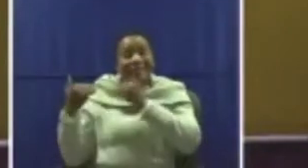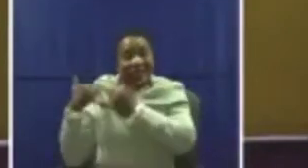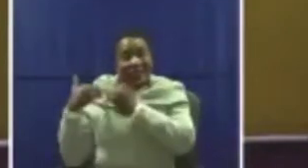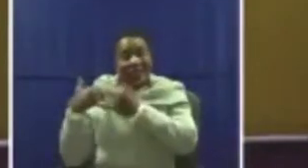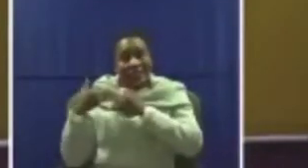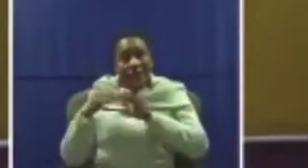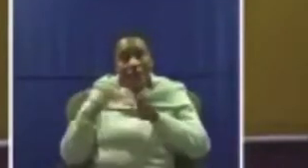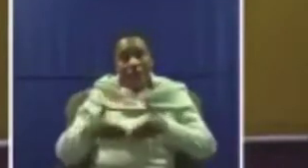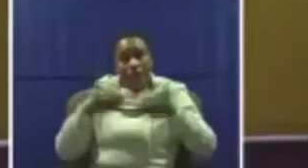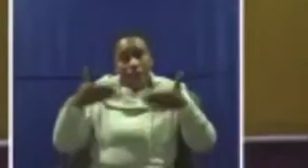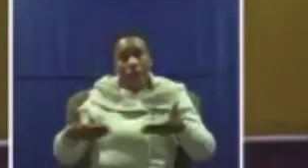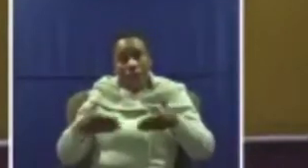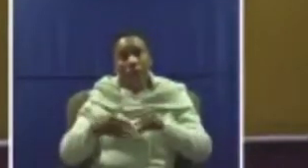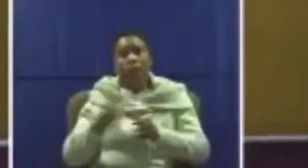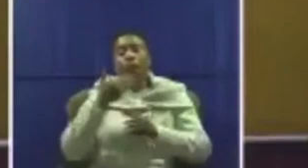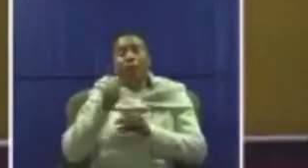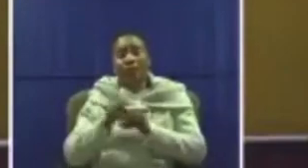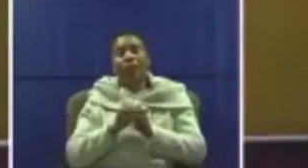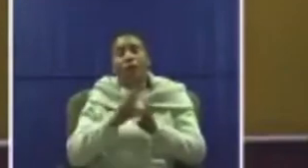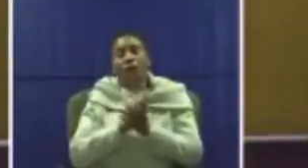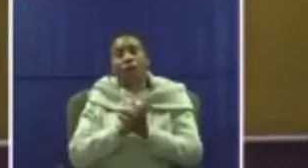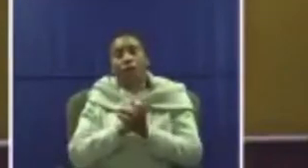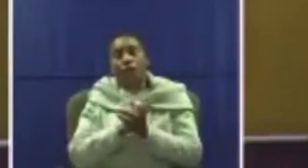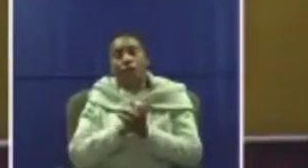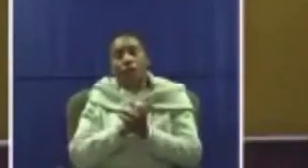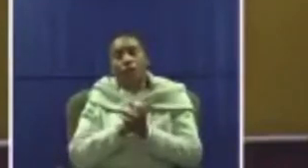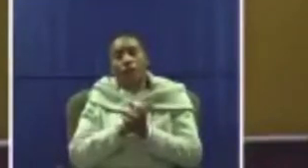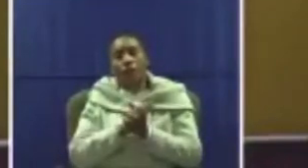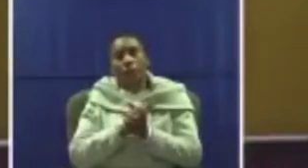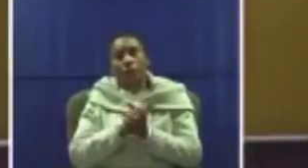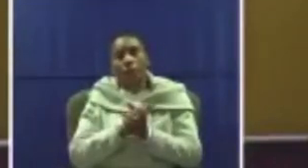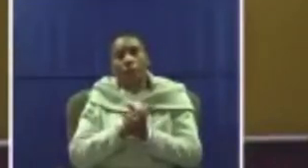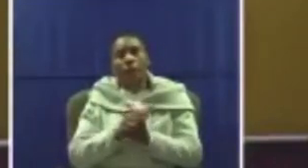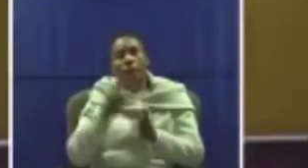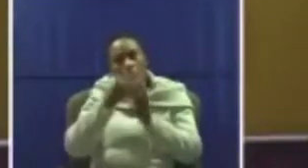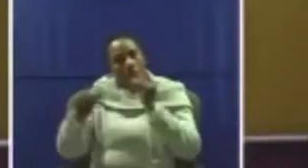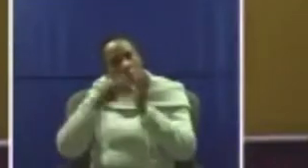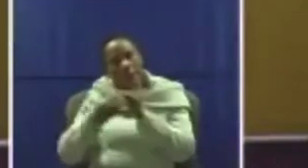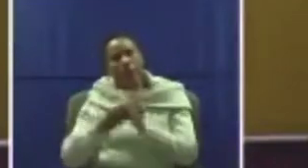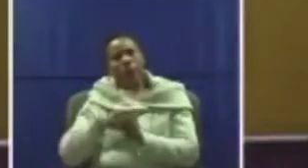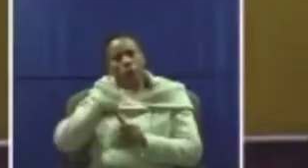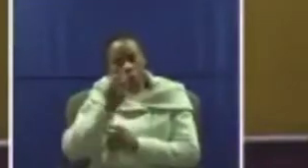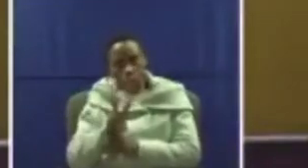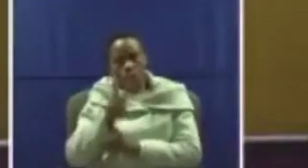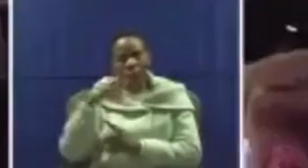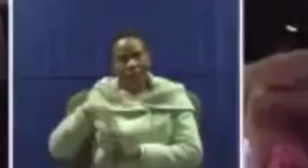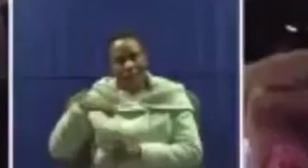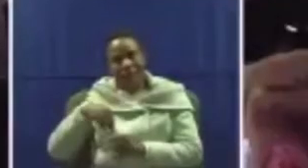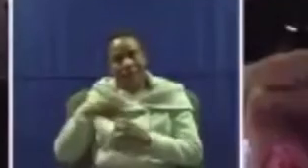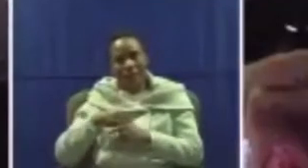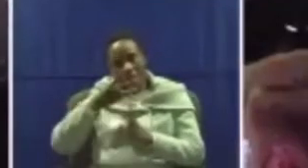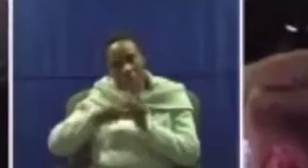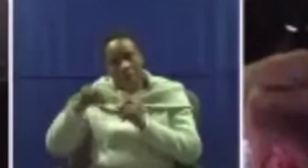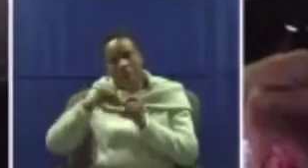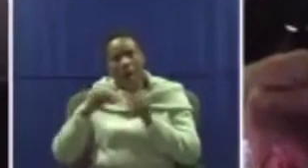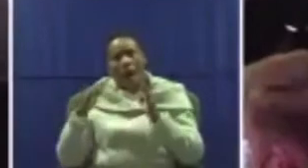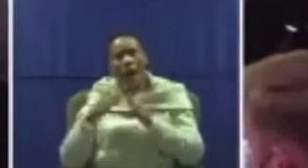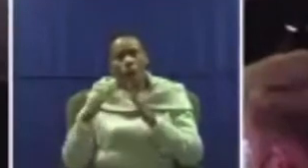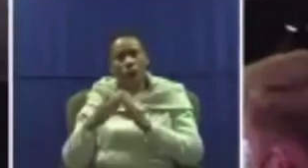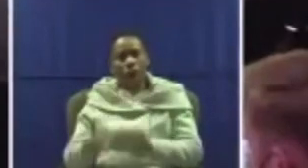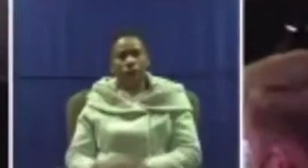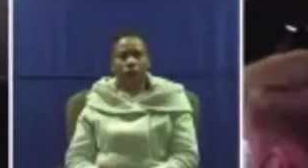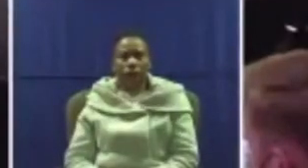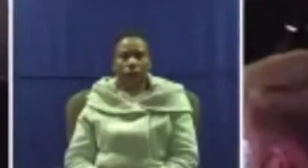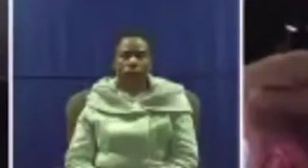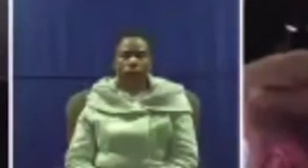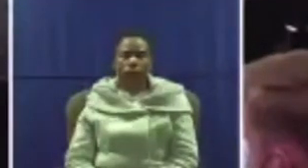Honorable Madukwe Mutwedi to leave the house? Now, why